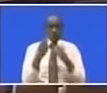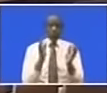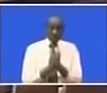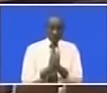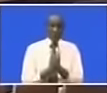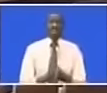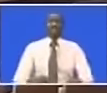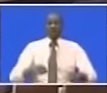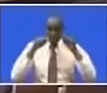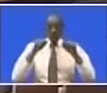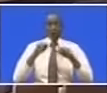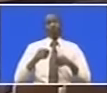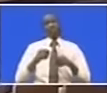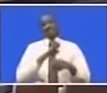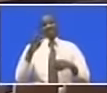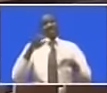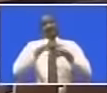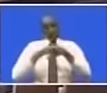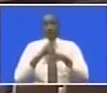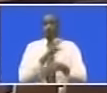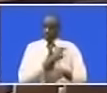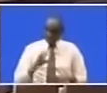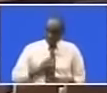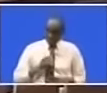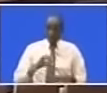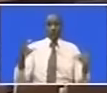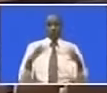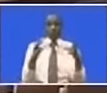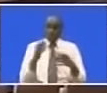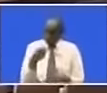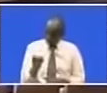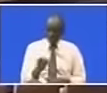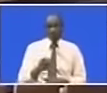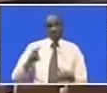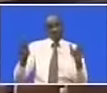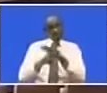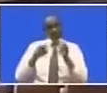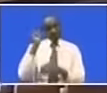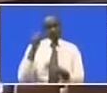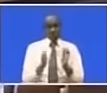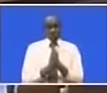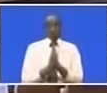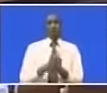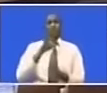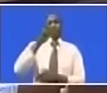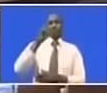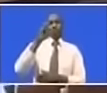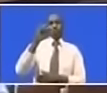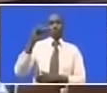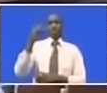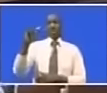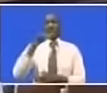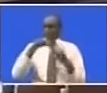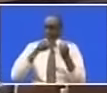African Communities Observer Mission. Kenyans will know him, former Vice President of the Republic of Kenya, Moody Awori, about